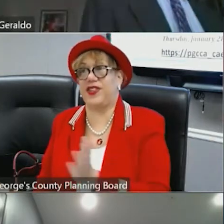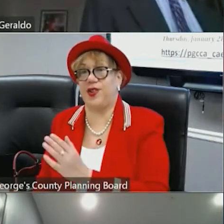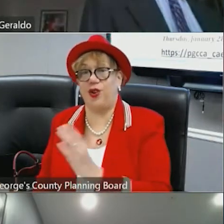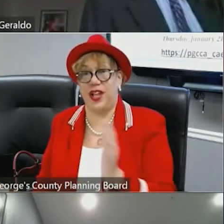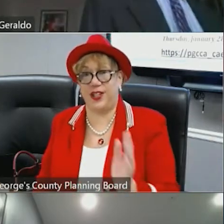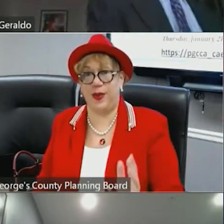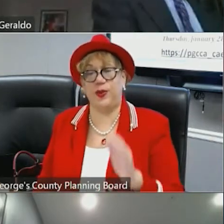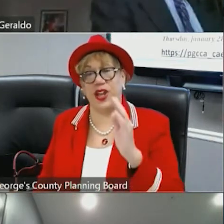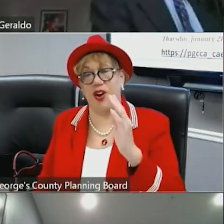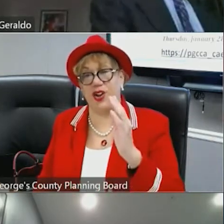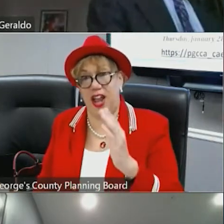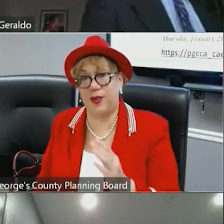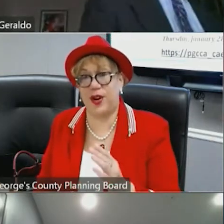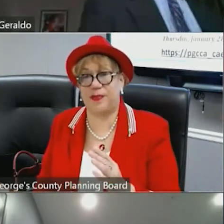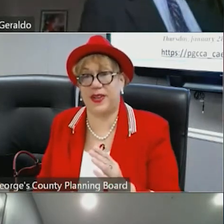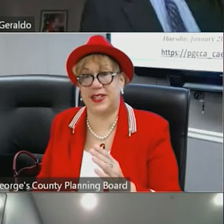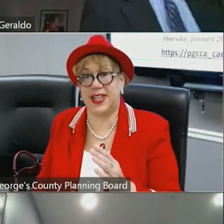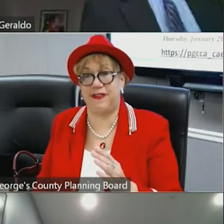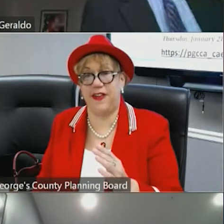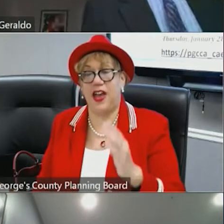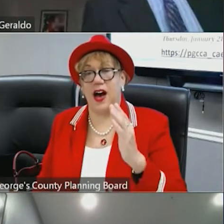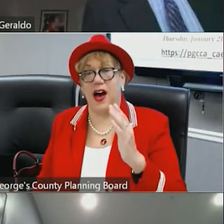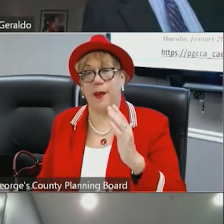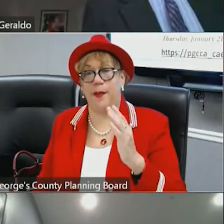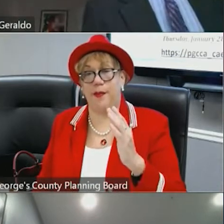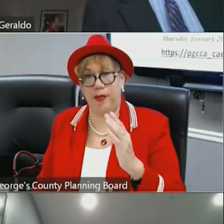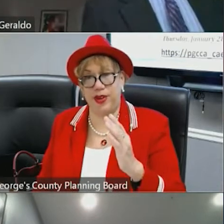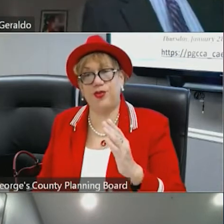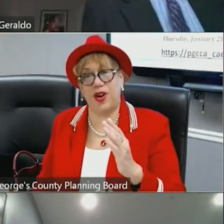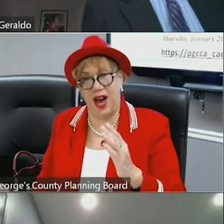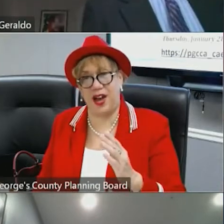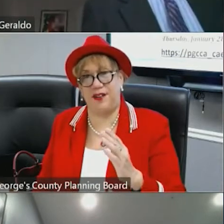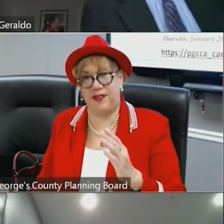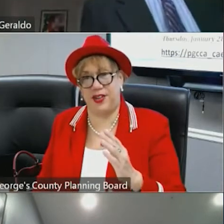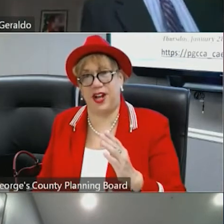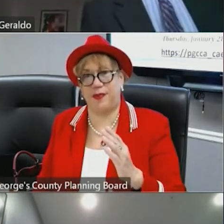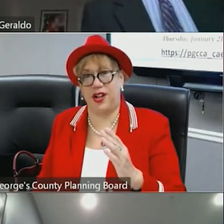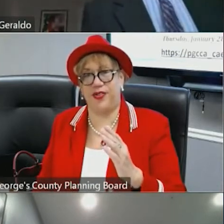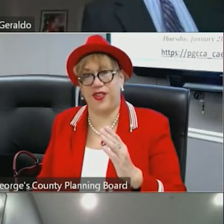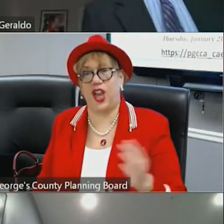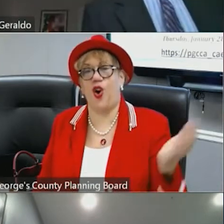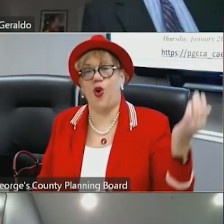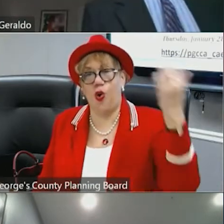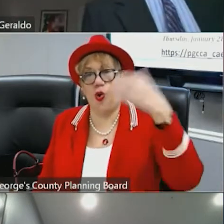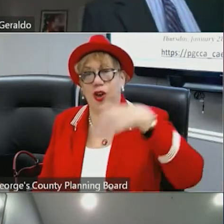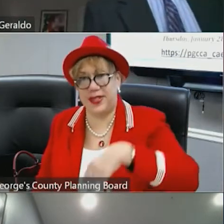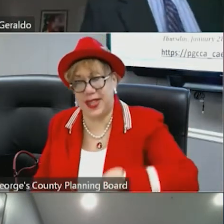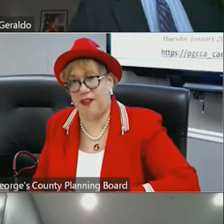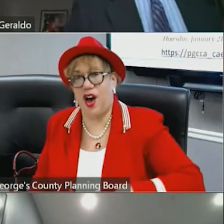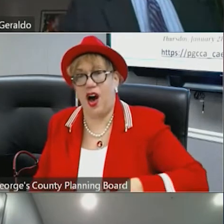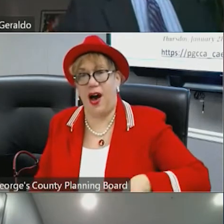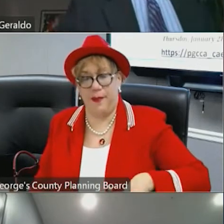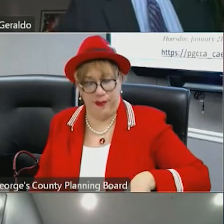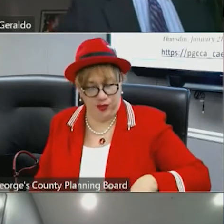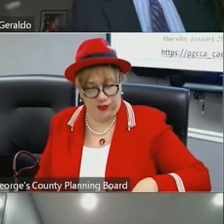throughout this whole next week, so we encourage everyone to be safe. But we do want to honor Reverend Dr. Martin Luther King, who himself